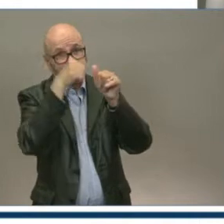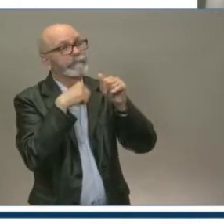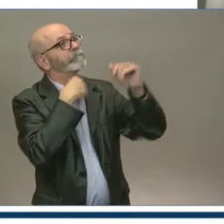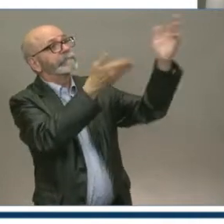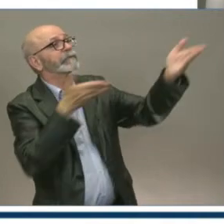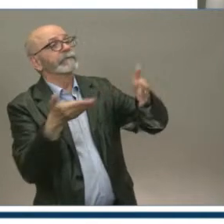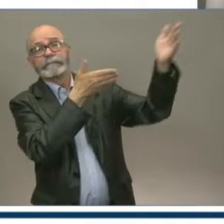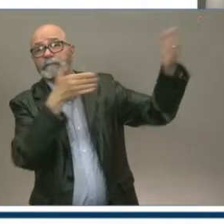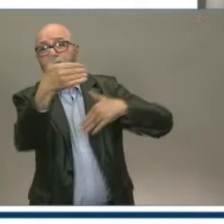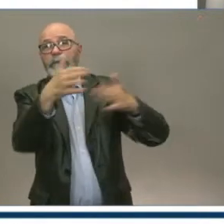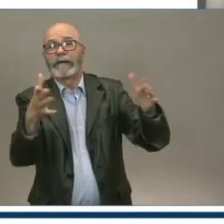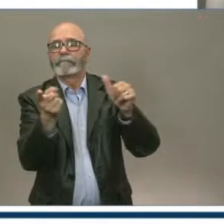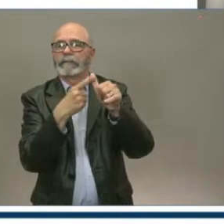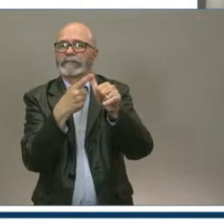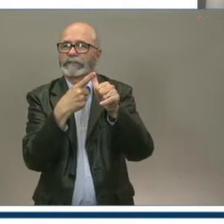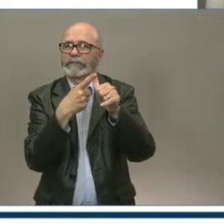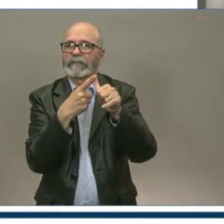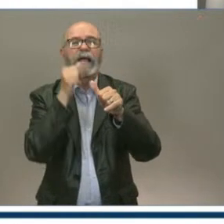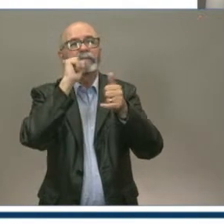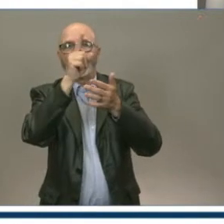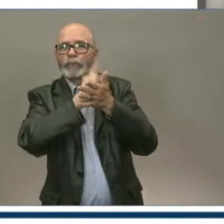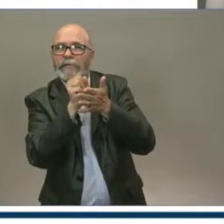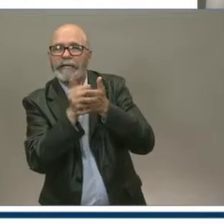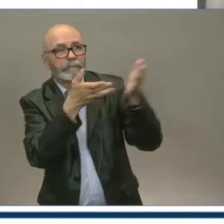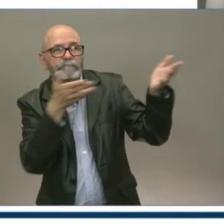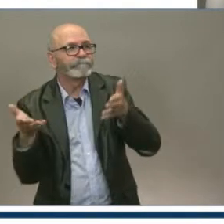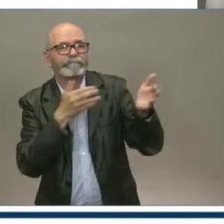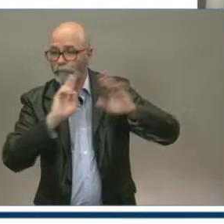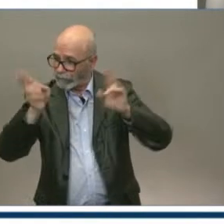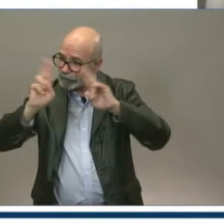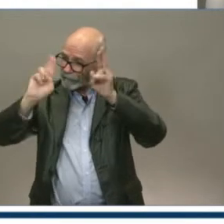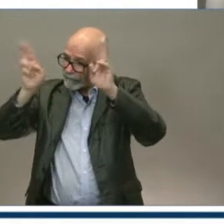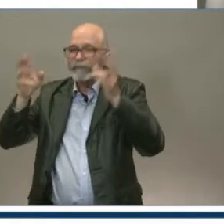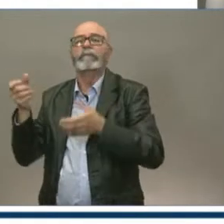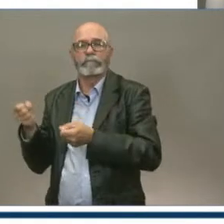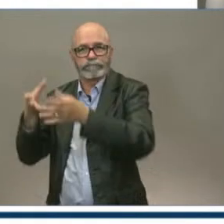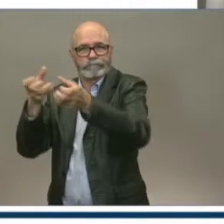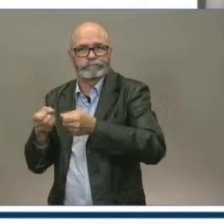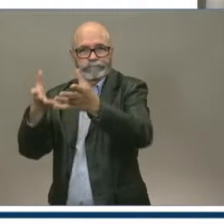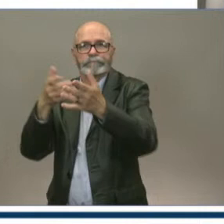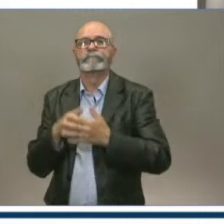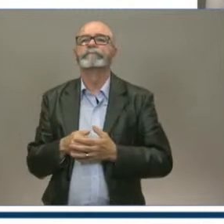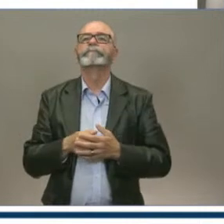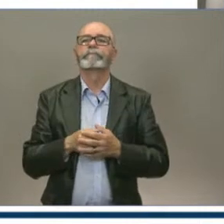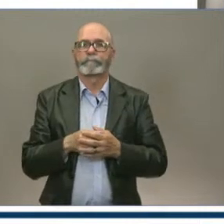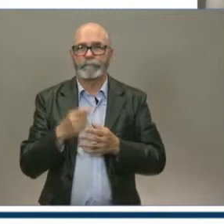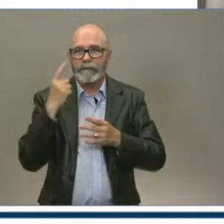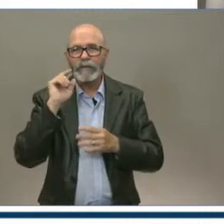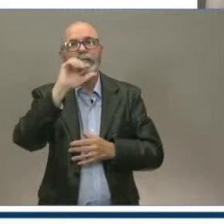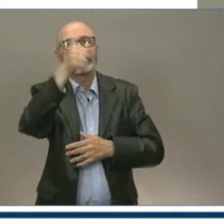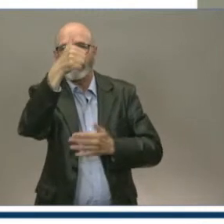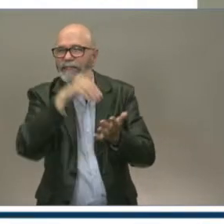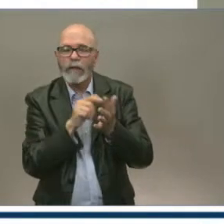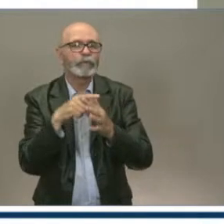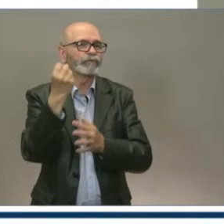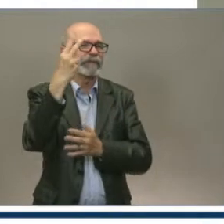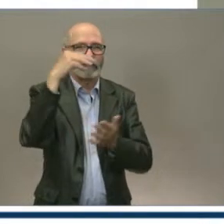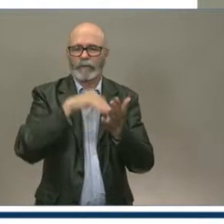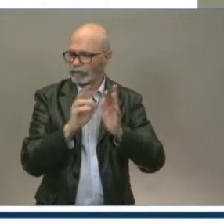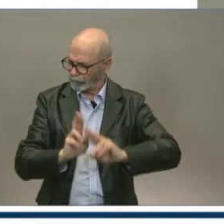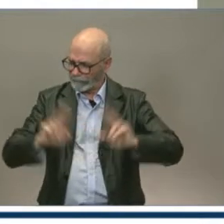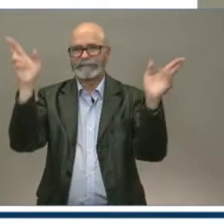of weekly vaccine allotments that we need to be able to have a capacity for that 10 to 12,000 a day. And we've built our program